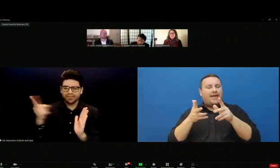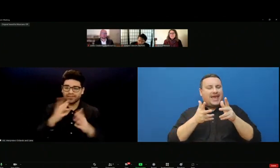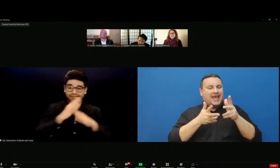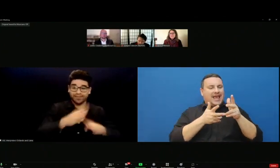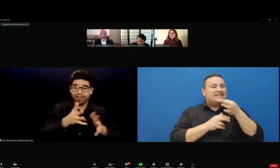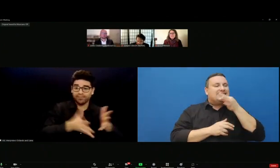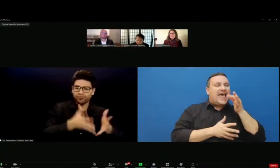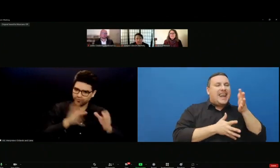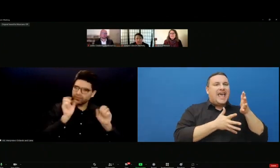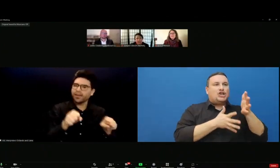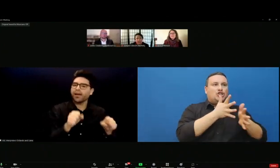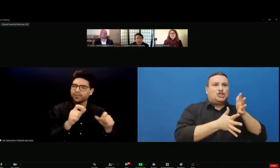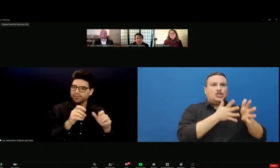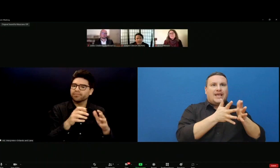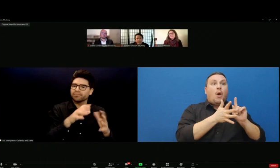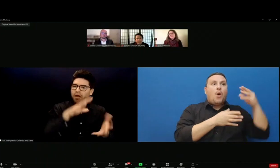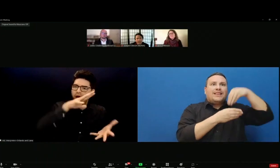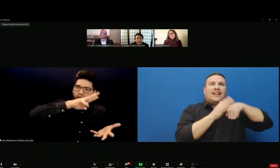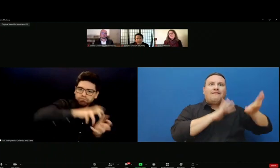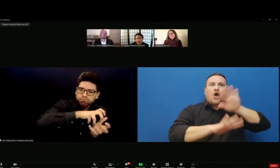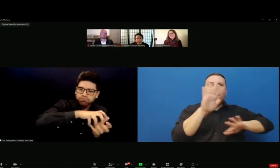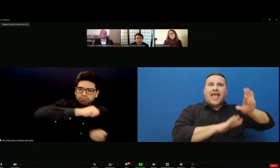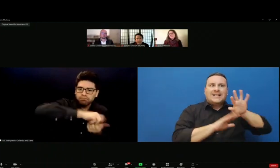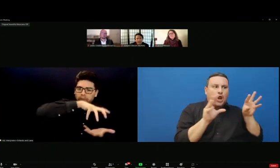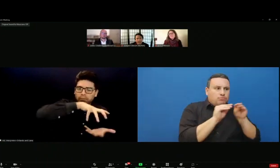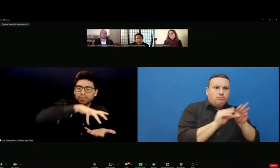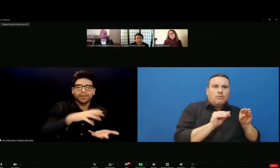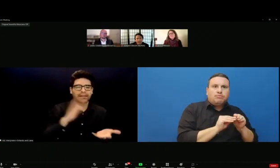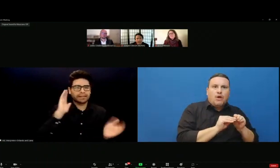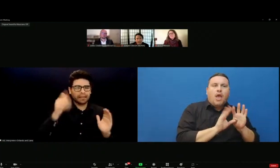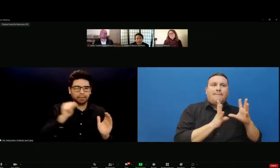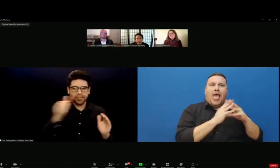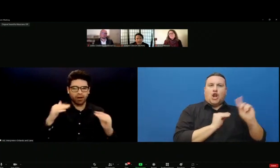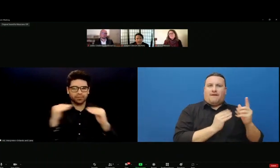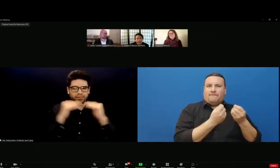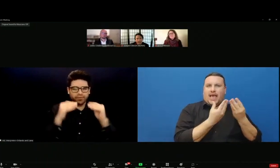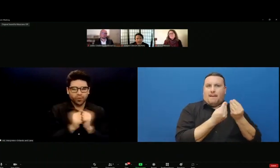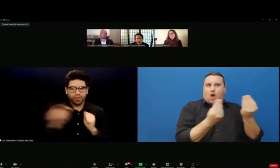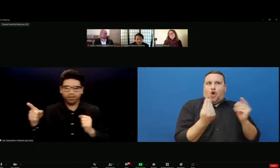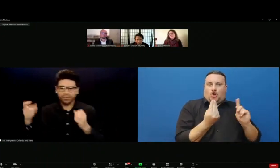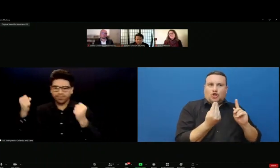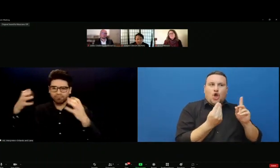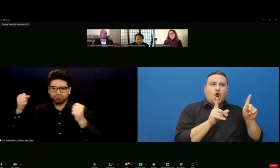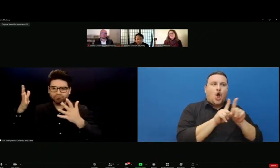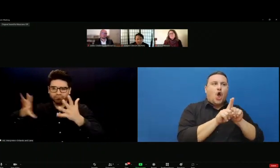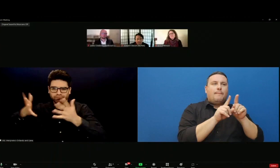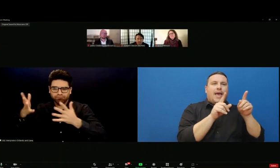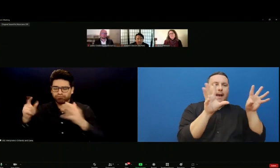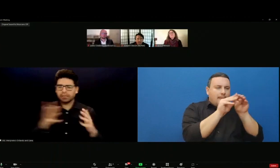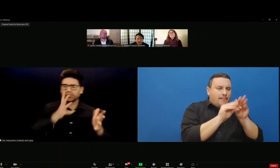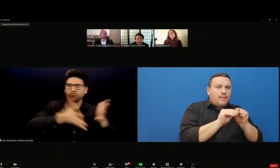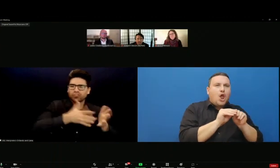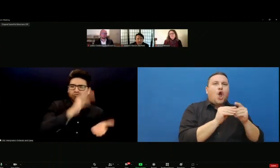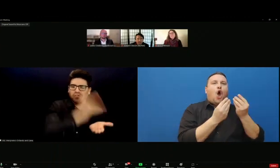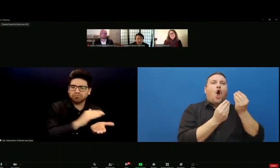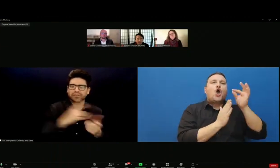also package information simultaneously, but they don't do it as much, and they don't package as many components